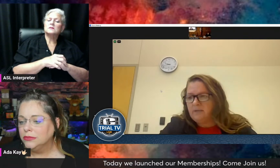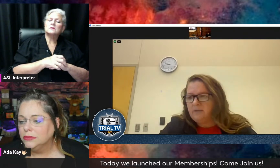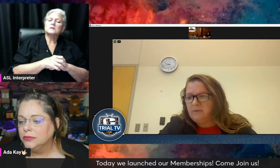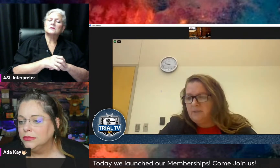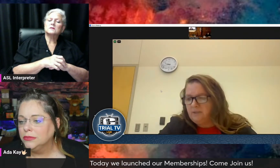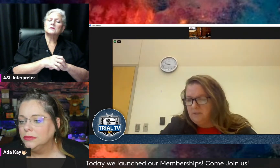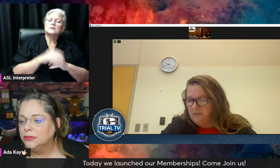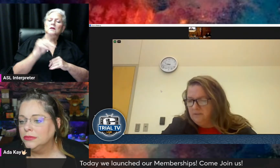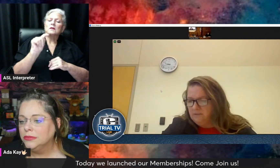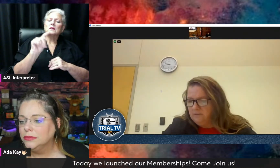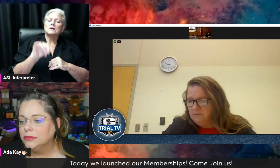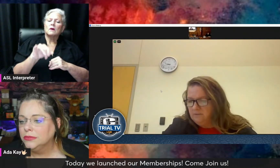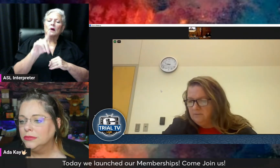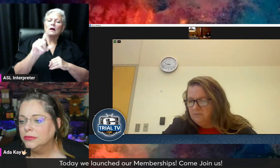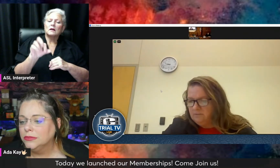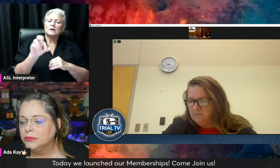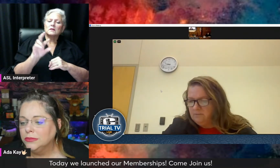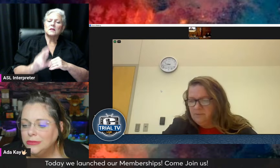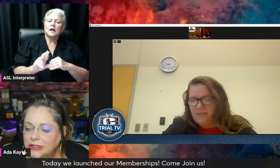Tyler